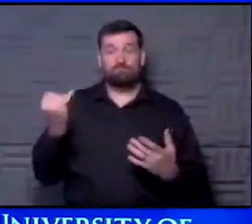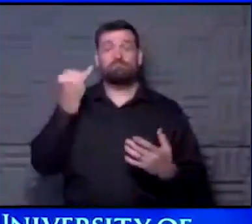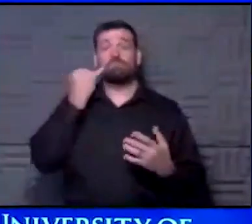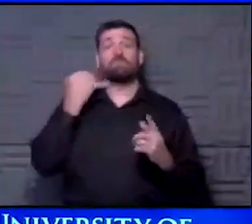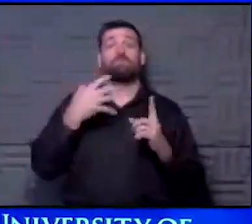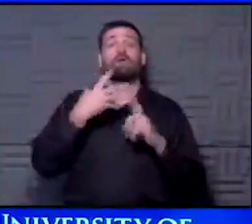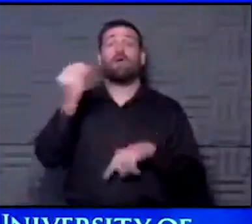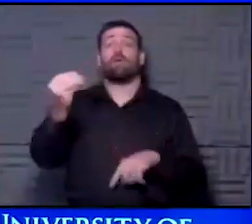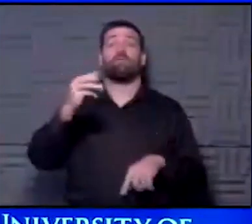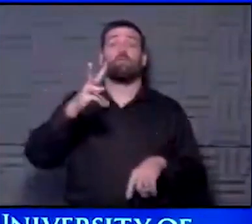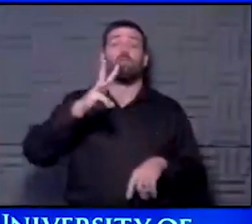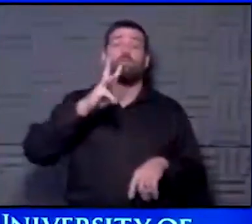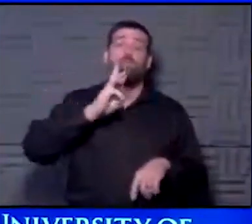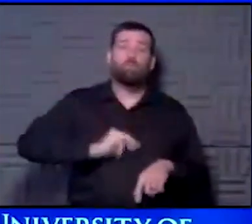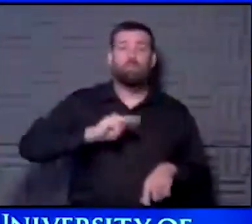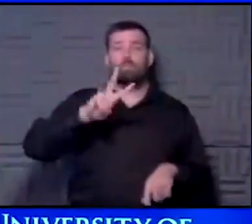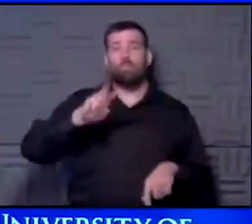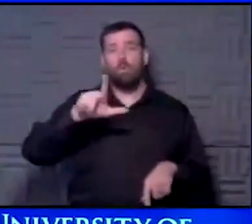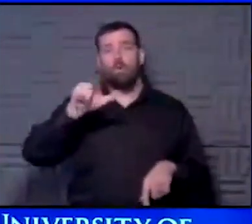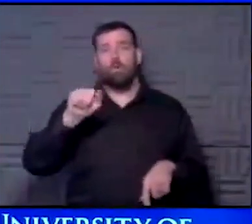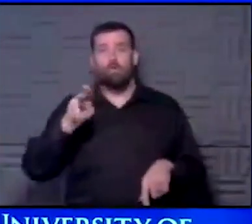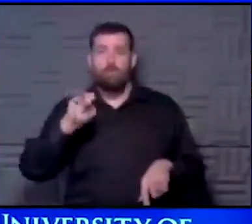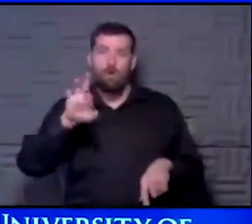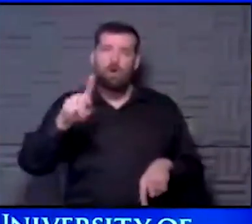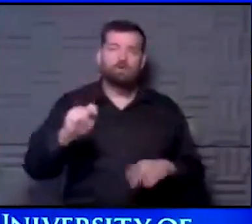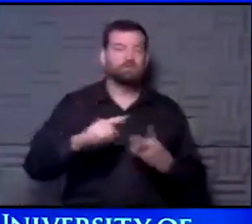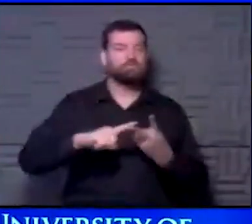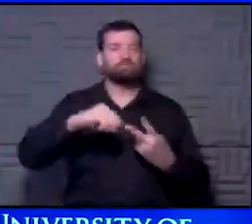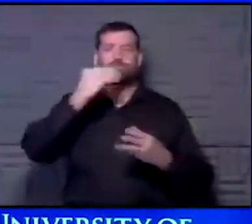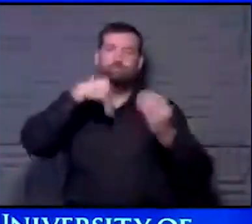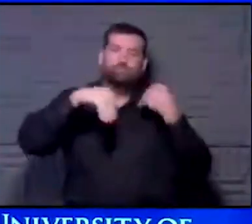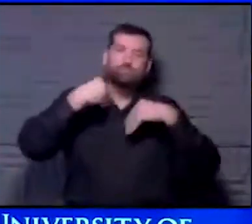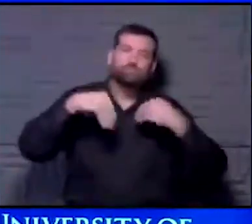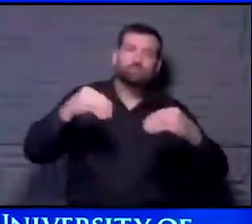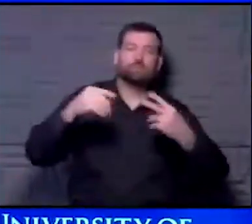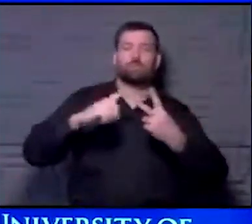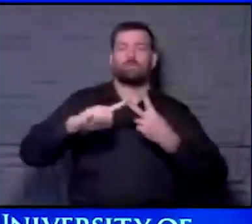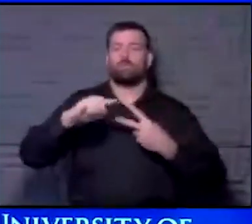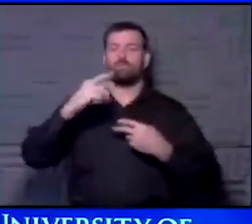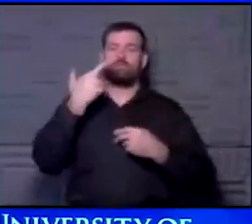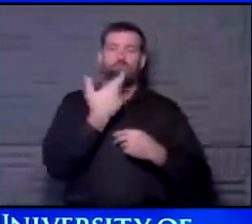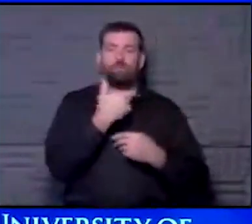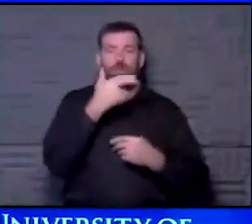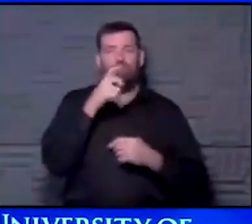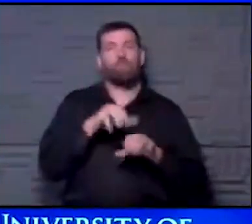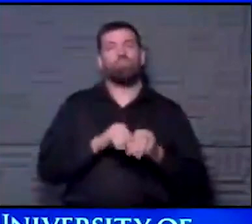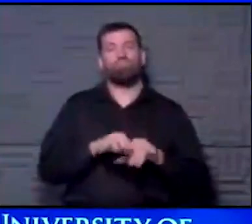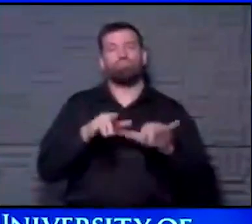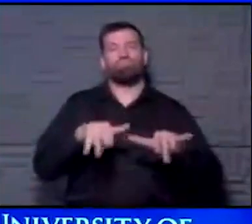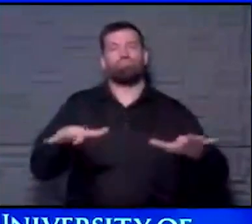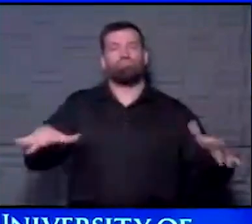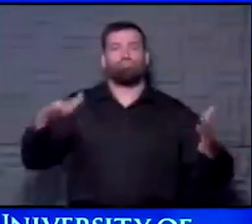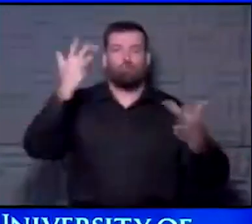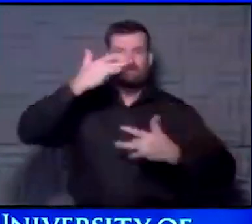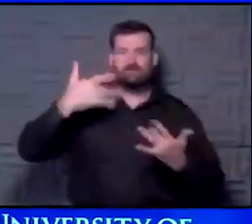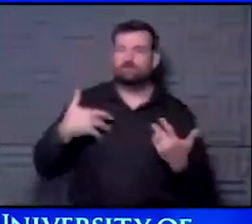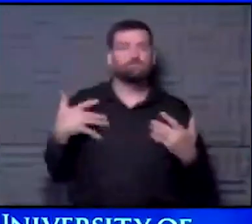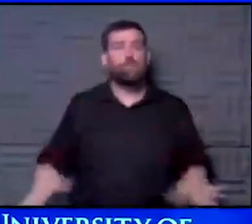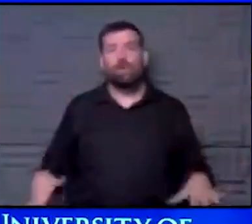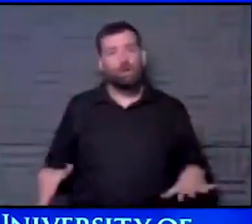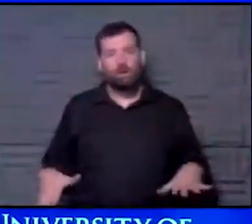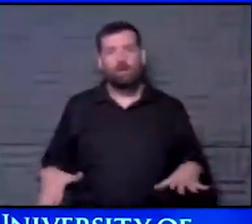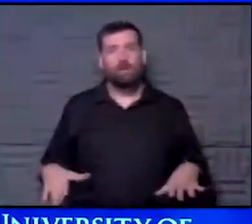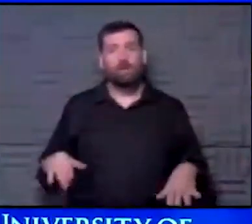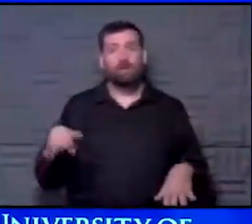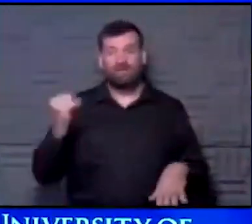out to Walmart or going out to the grocery store, to the restaurants or bar or whatever, are going to make other people sick. And you don't want to do that, because